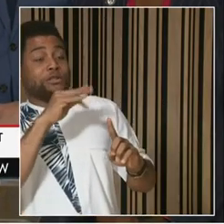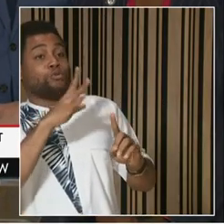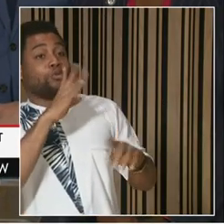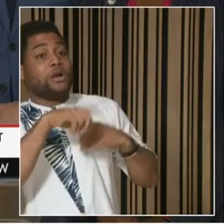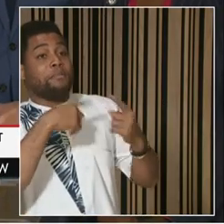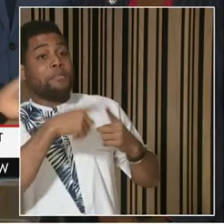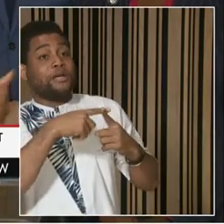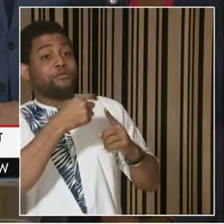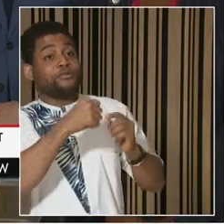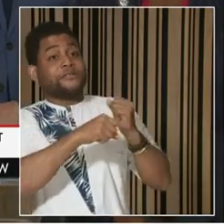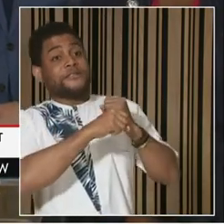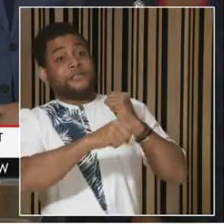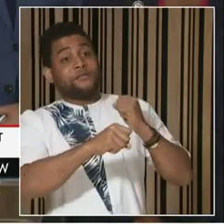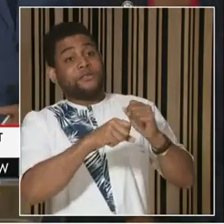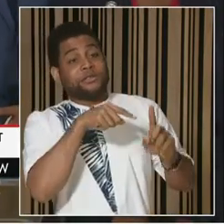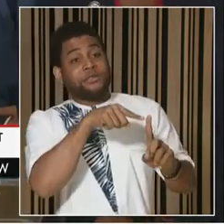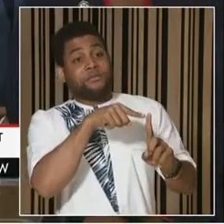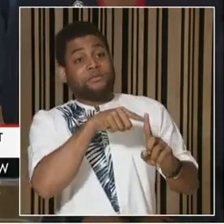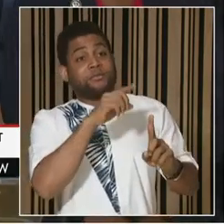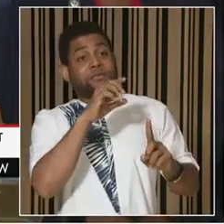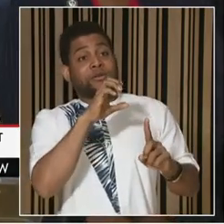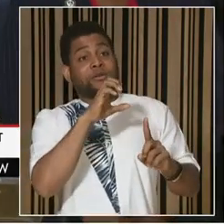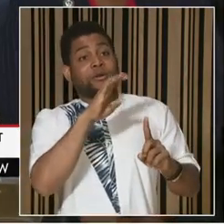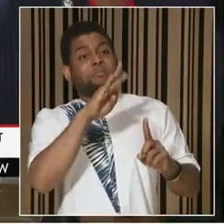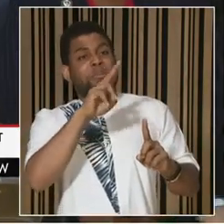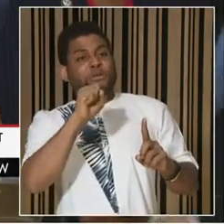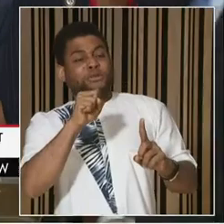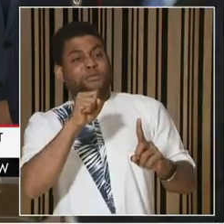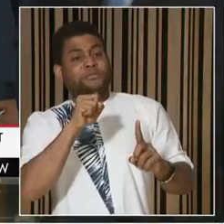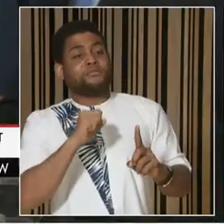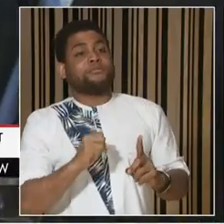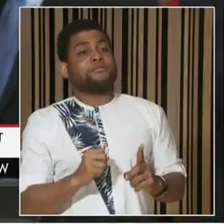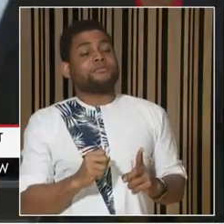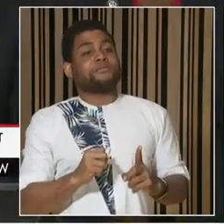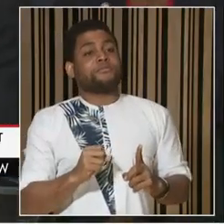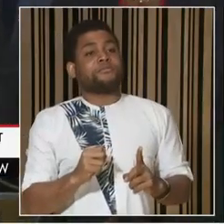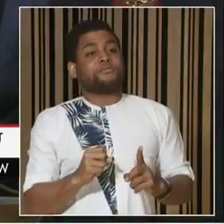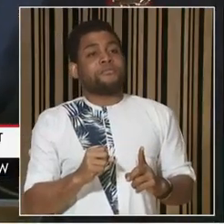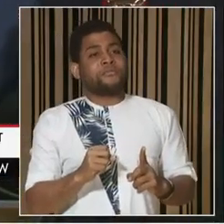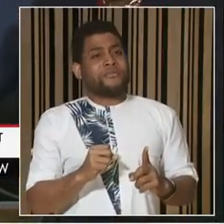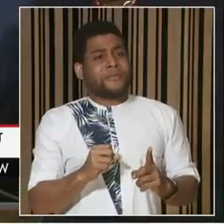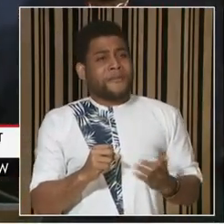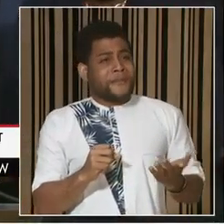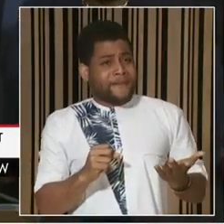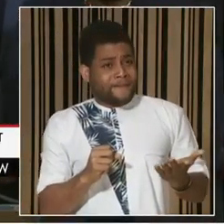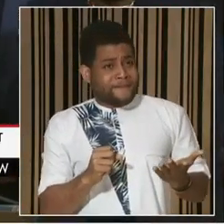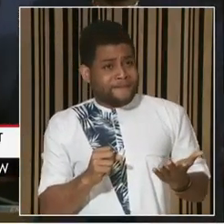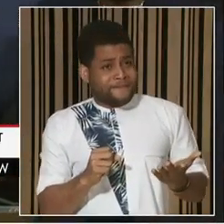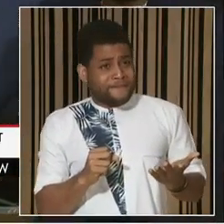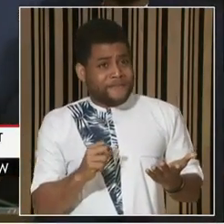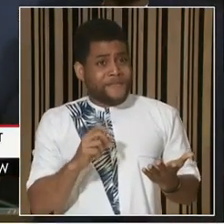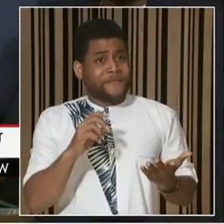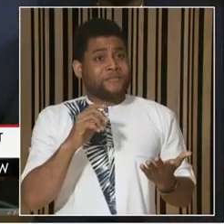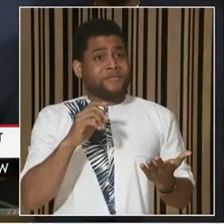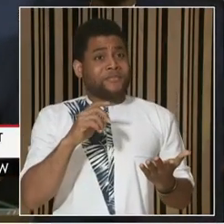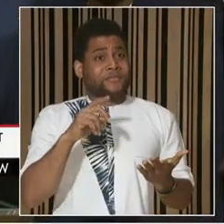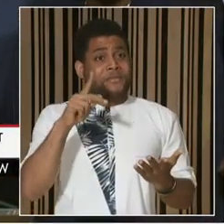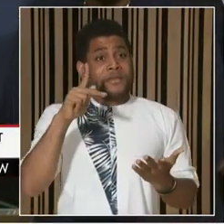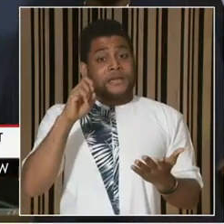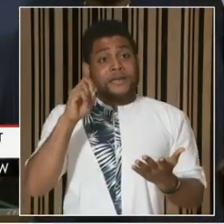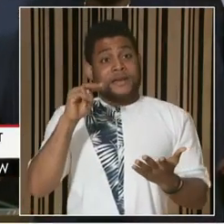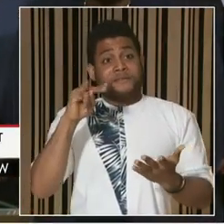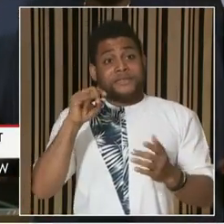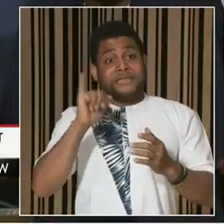I'm going to ask Kevin to remind me of exactly where we are with that. The Deanwood Circulator extension will happen